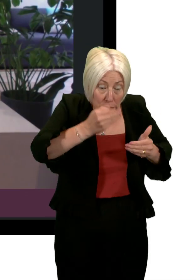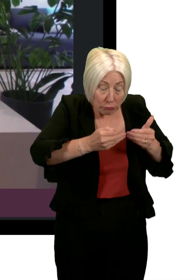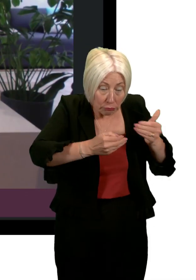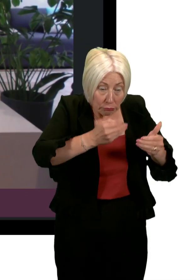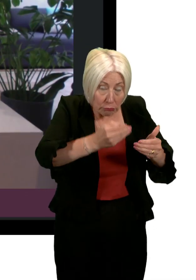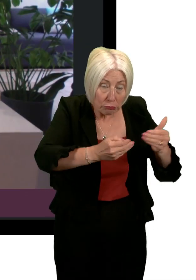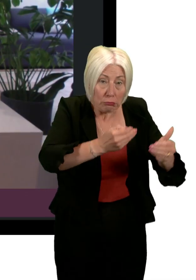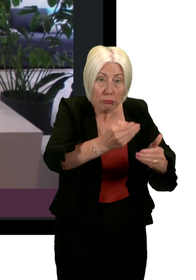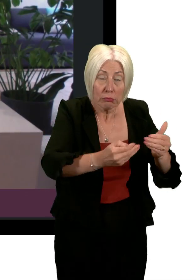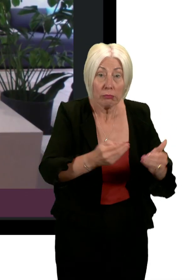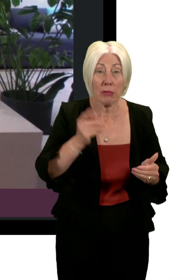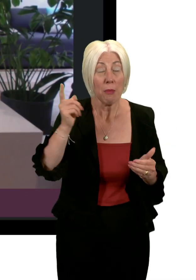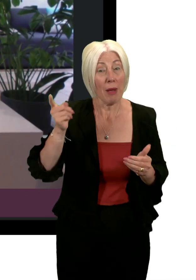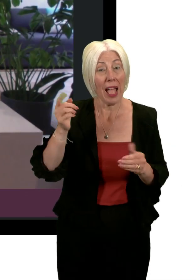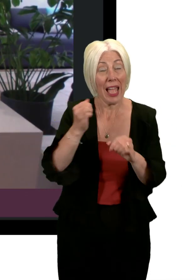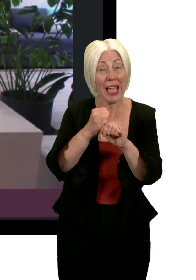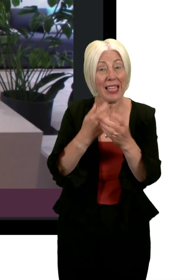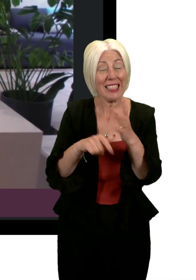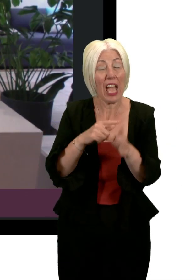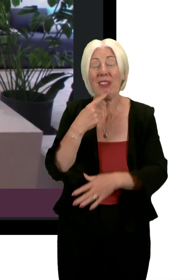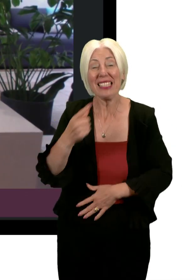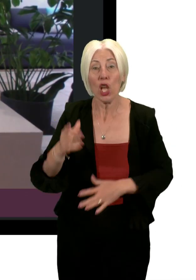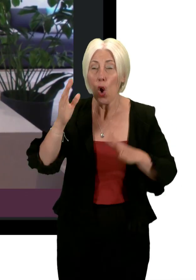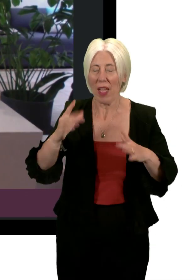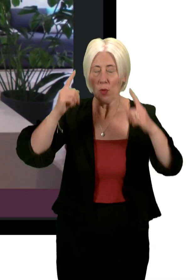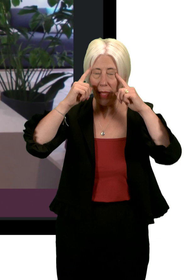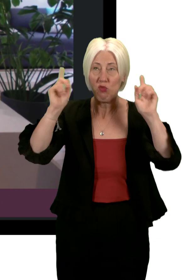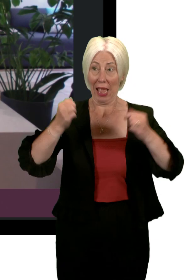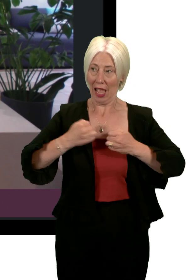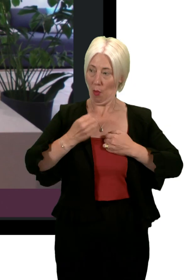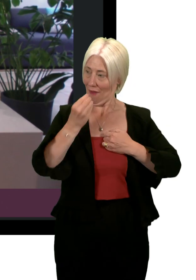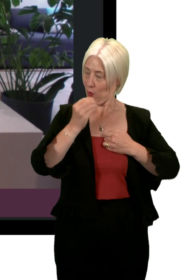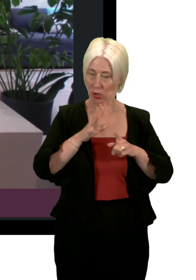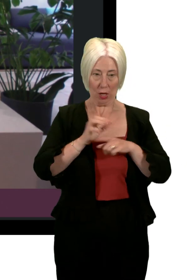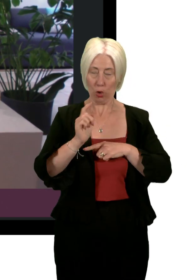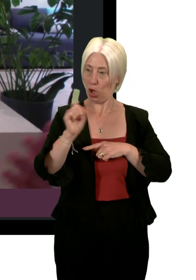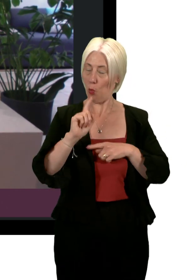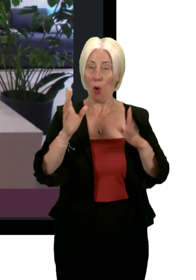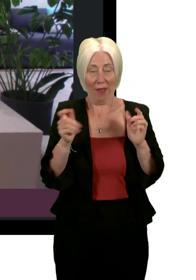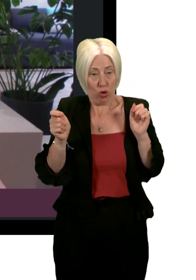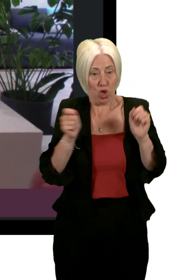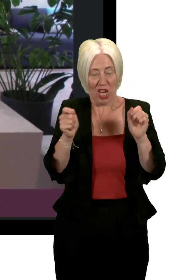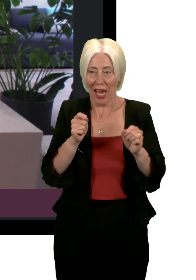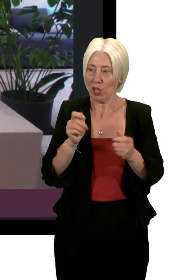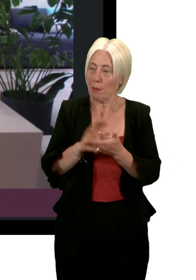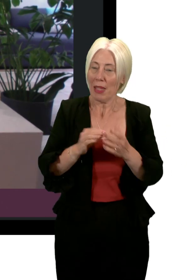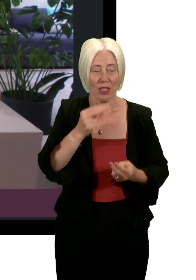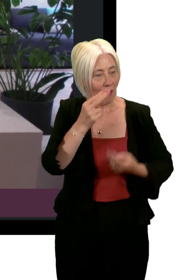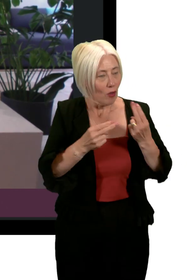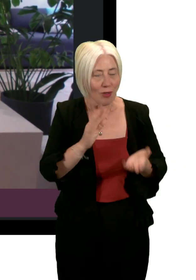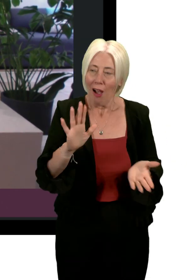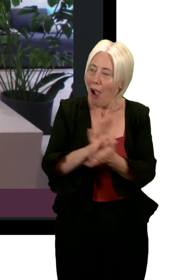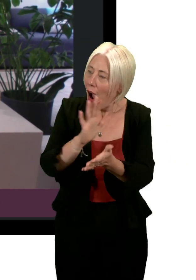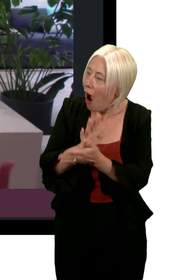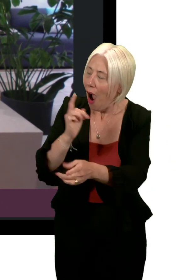regain, and as Gary said, refine and rediscover our food cultures that make the pleasure and the commensality of sitting around